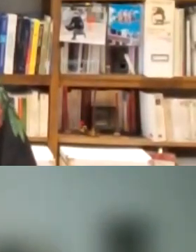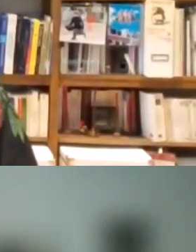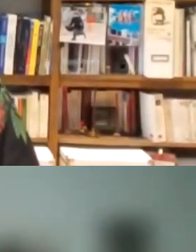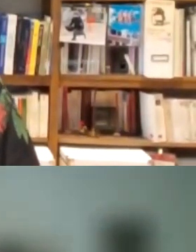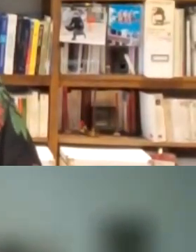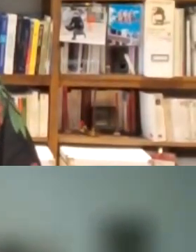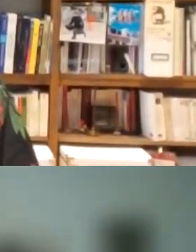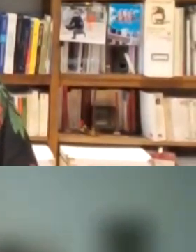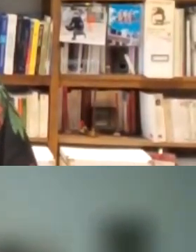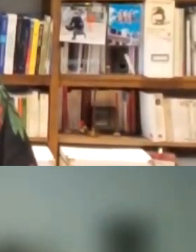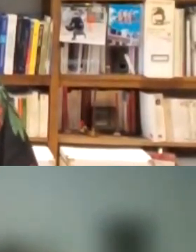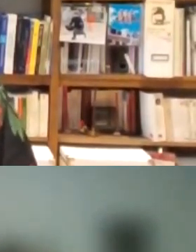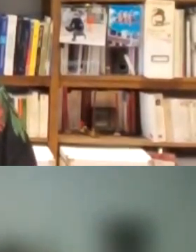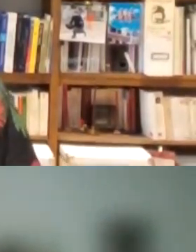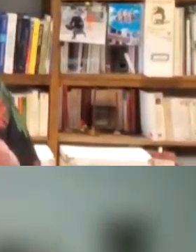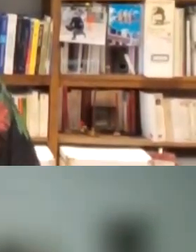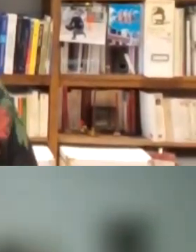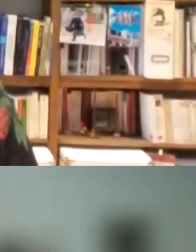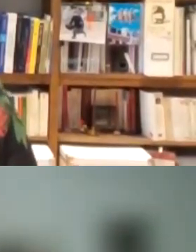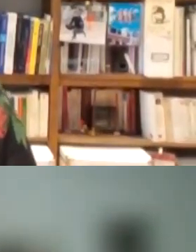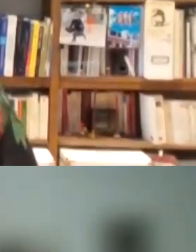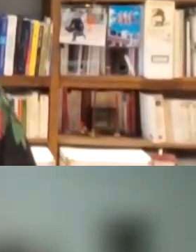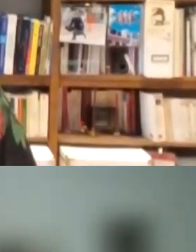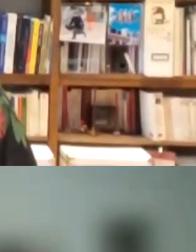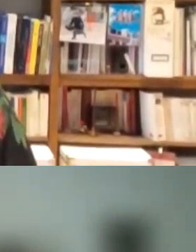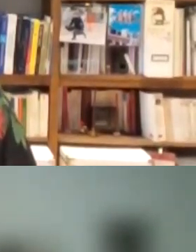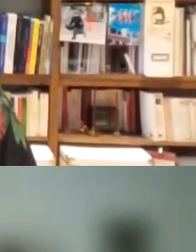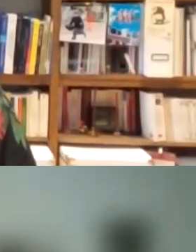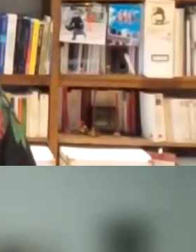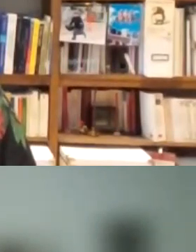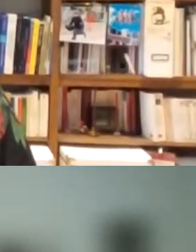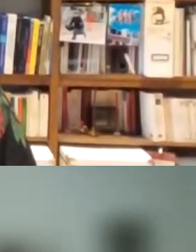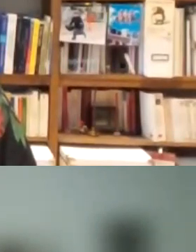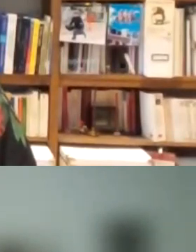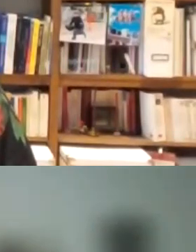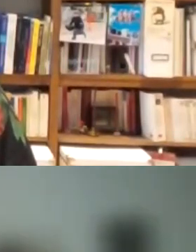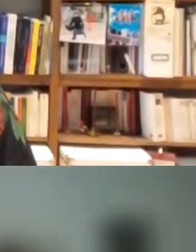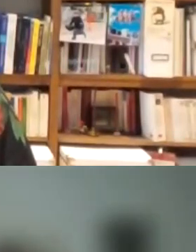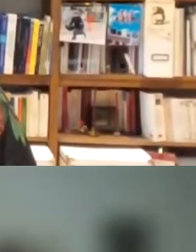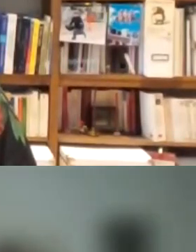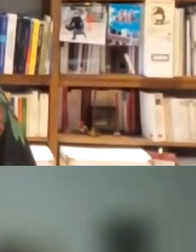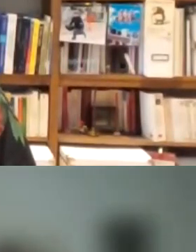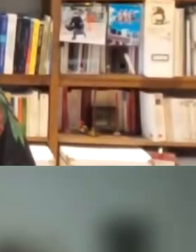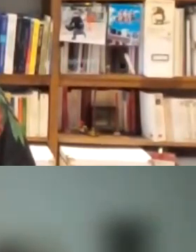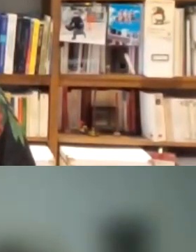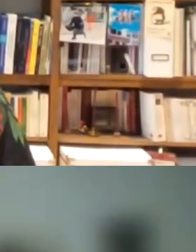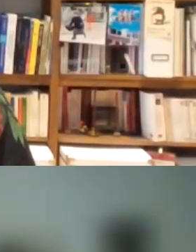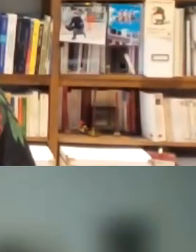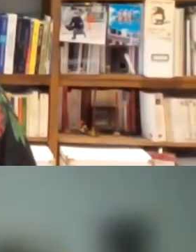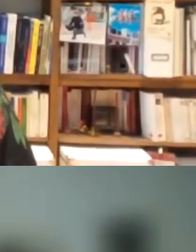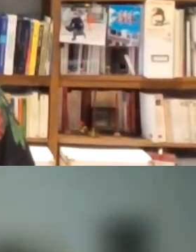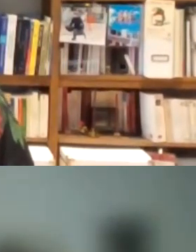versus, well treatment is not really a good word for English, but there's an equivalent in French. Can you get into that a little bit